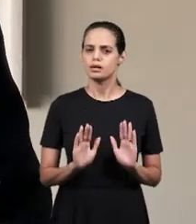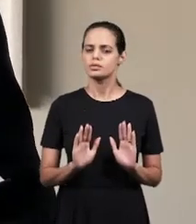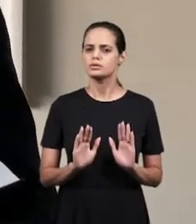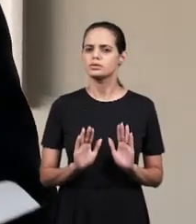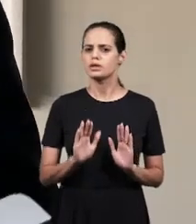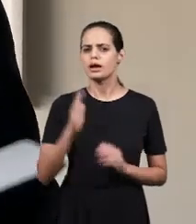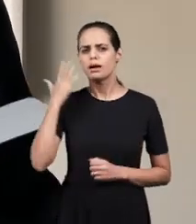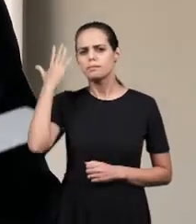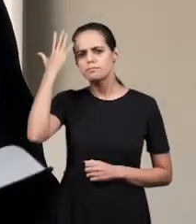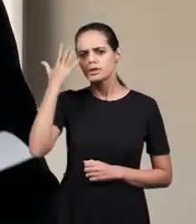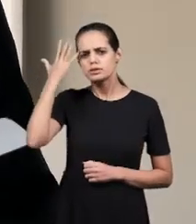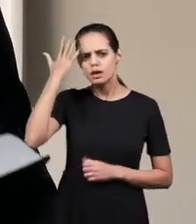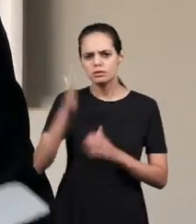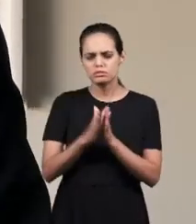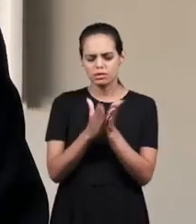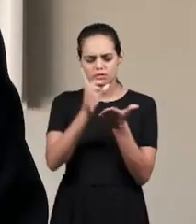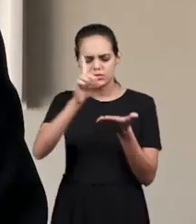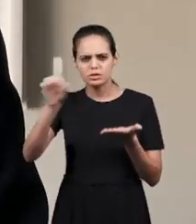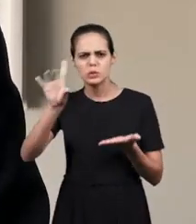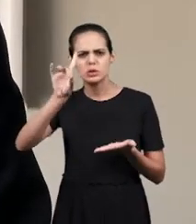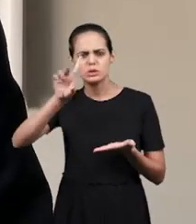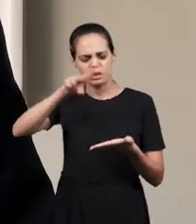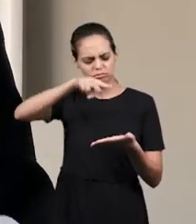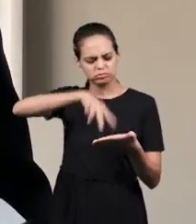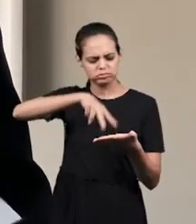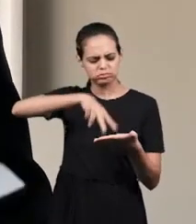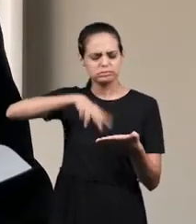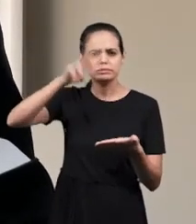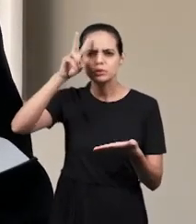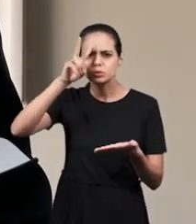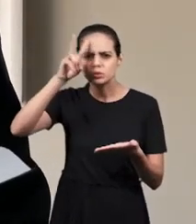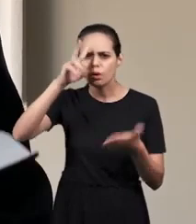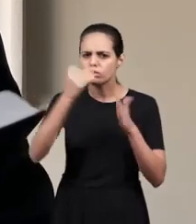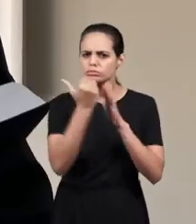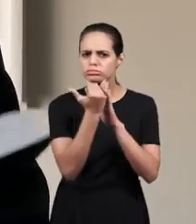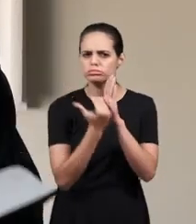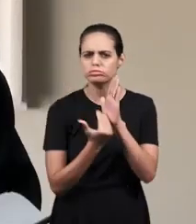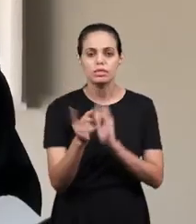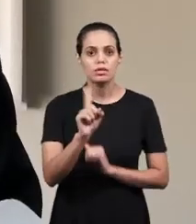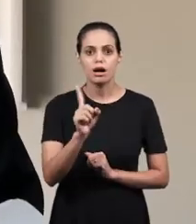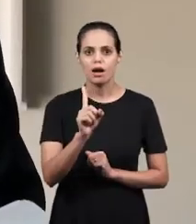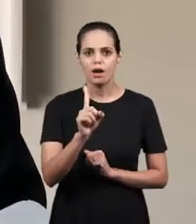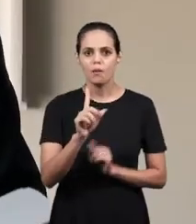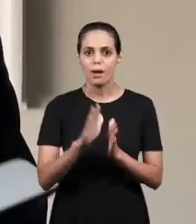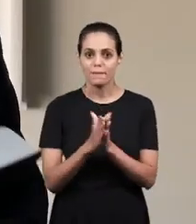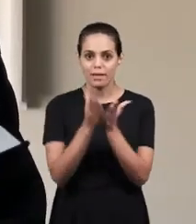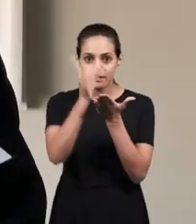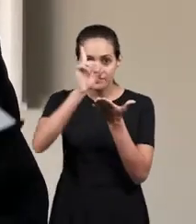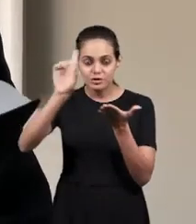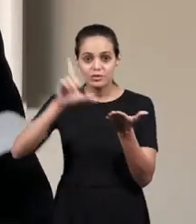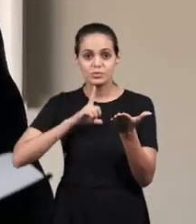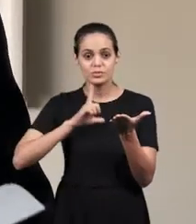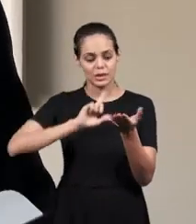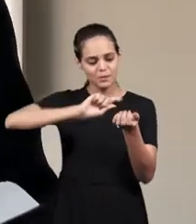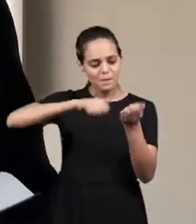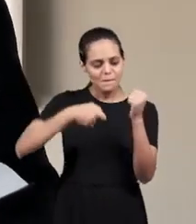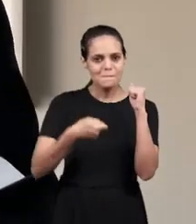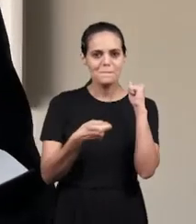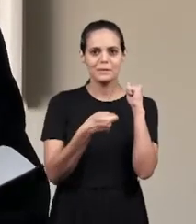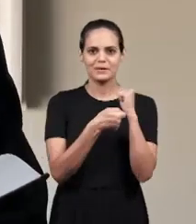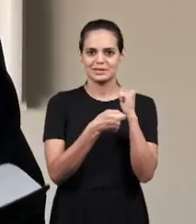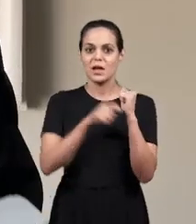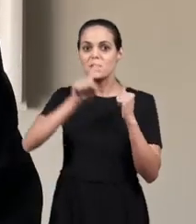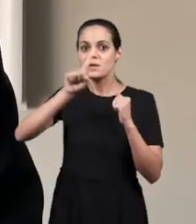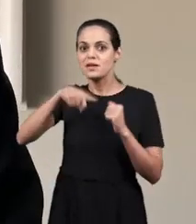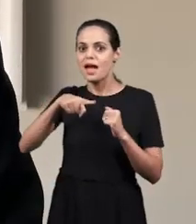a songbook of a book of stories. It's a mystery that projects a salvation for